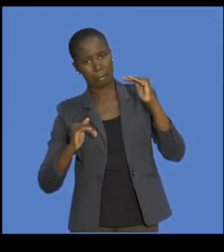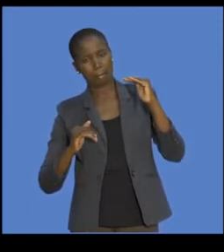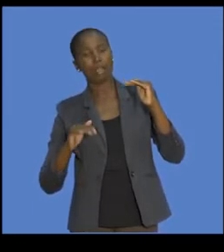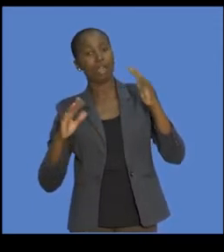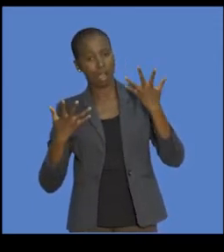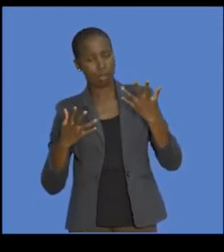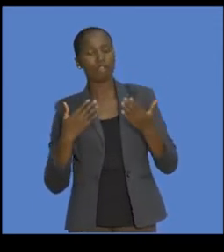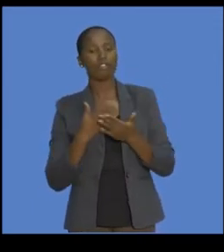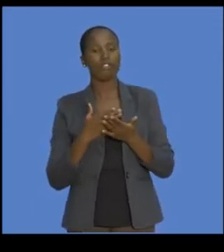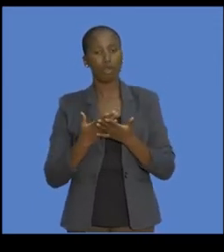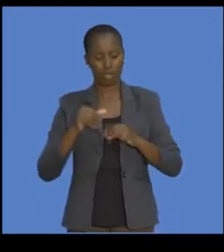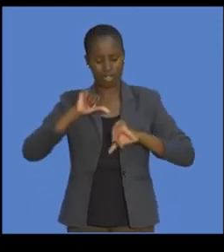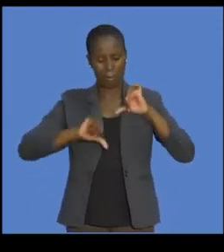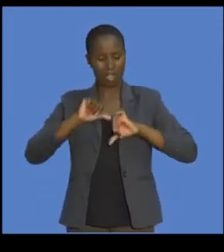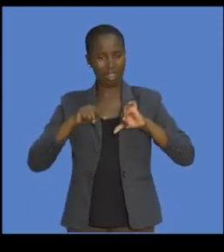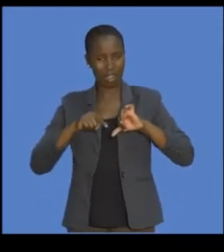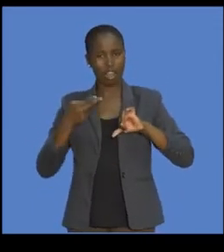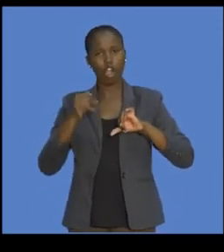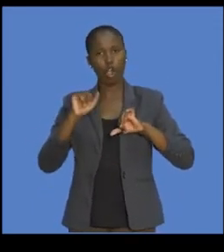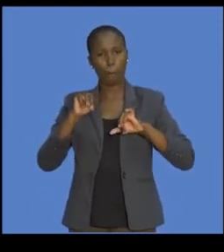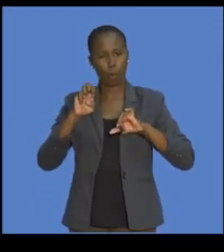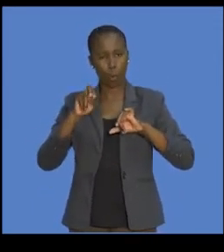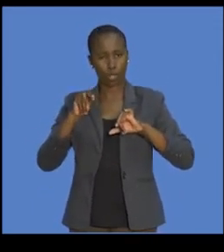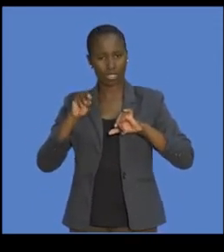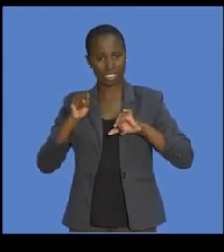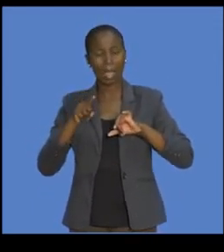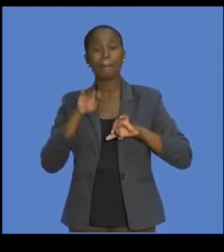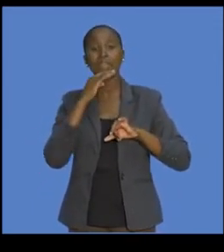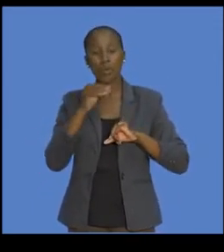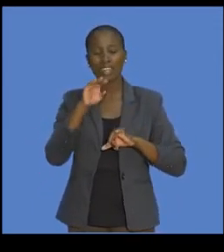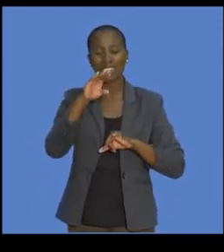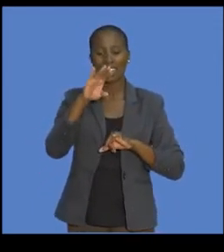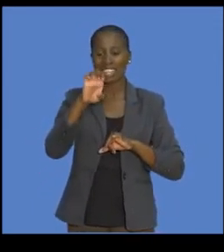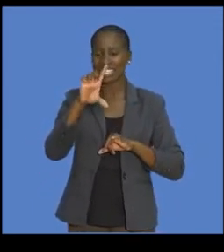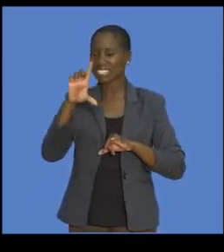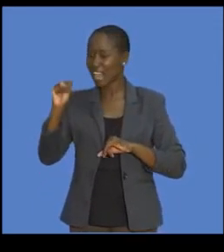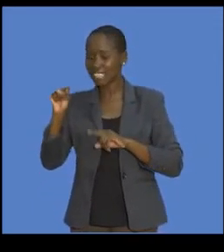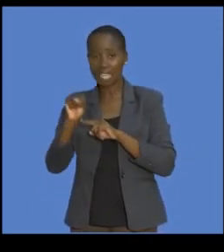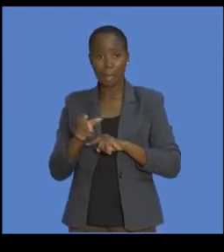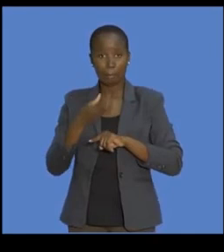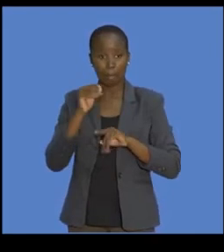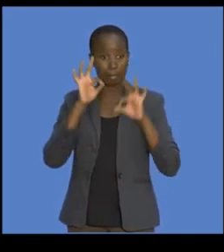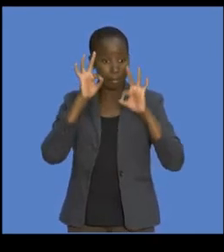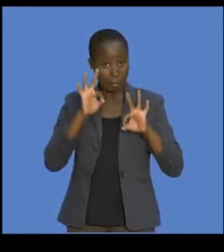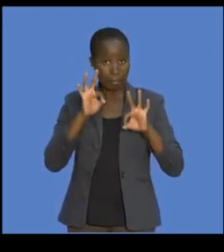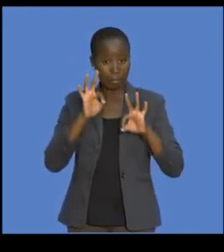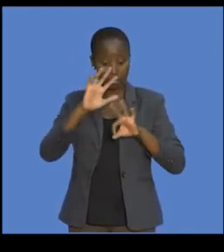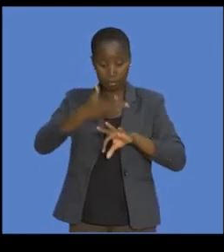hormones, in which cells may not get everything they need, or the toxic waste may